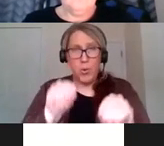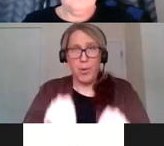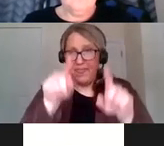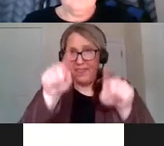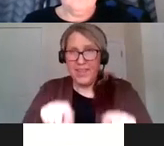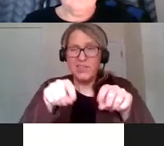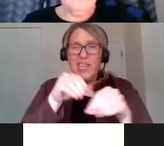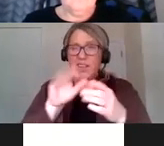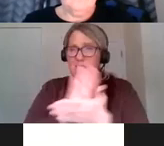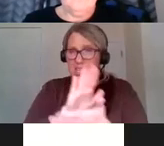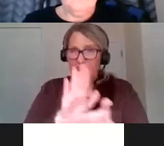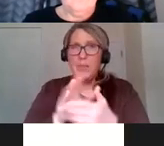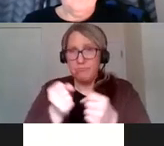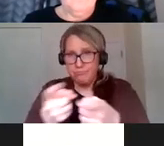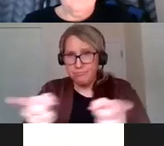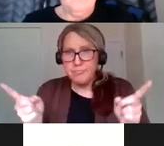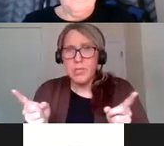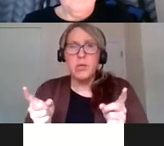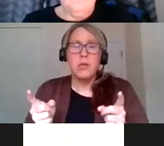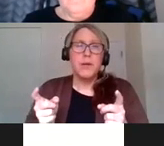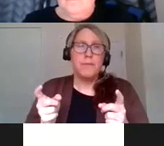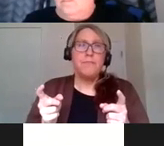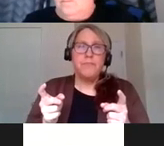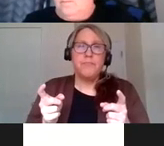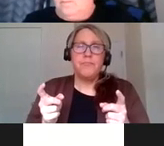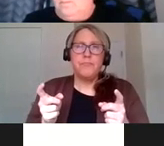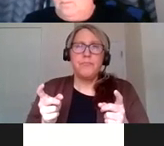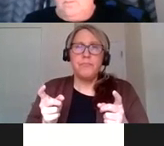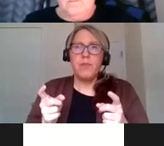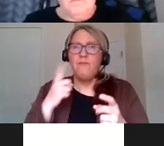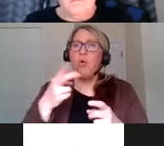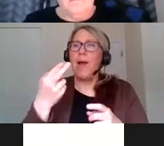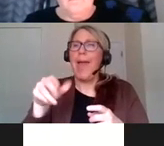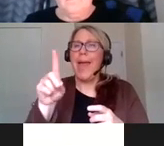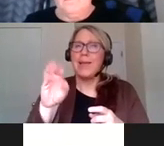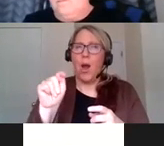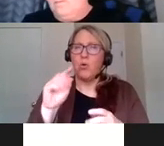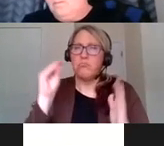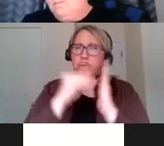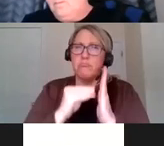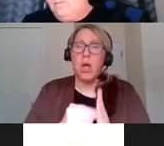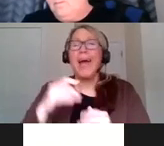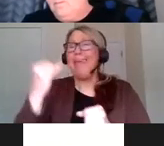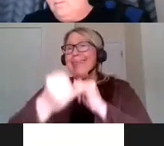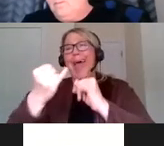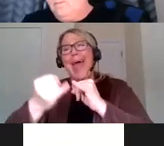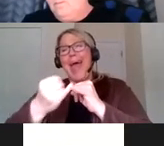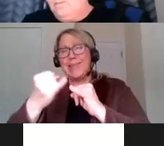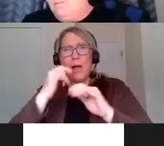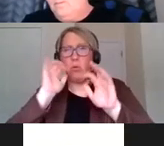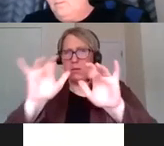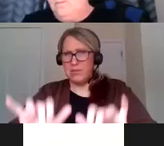in a document as well inside the handouts. And then the very last thing, I'm going to type it